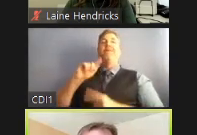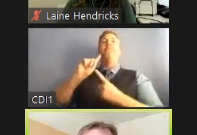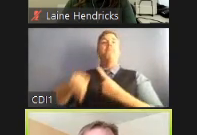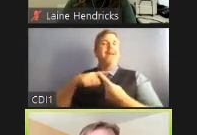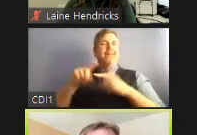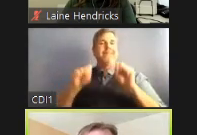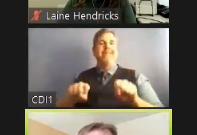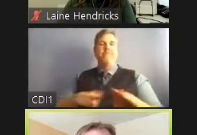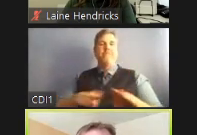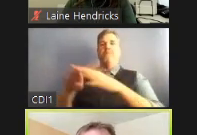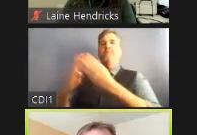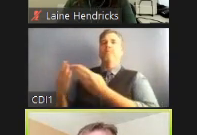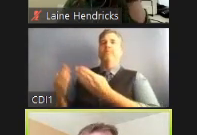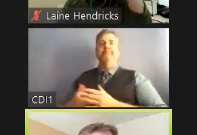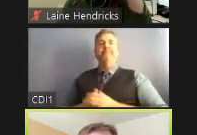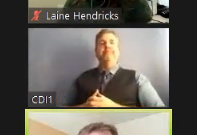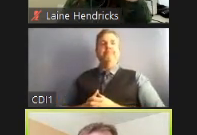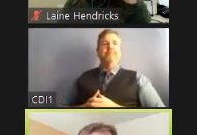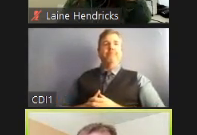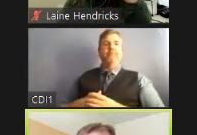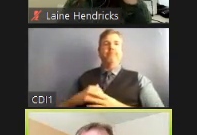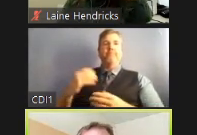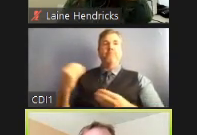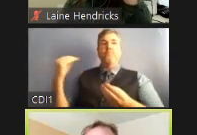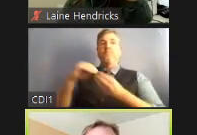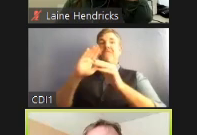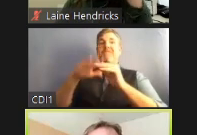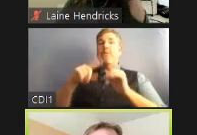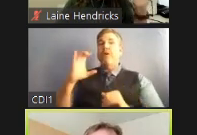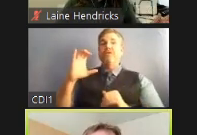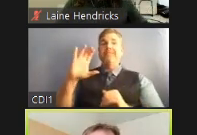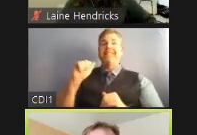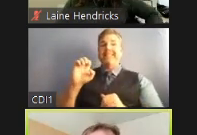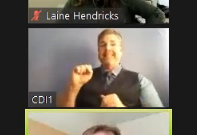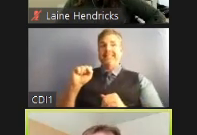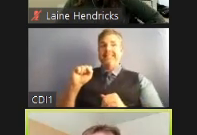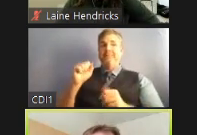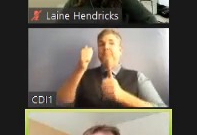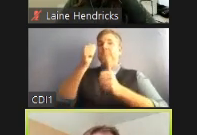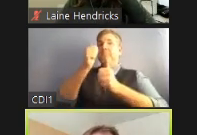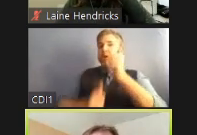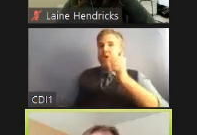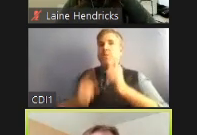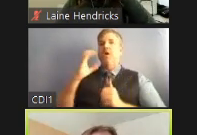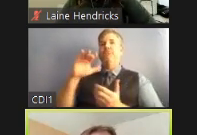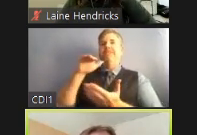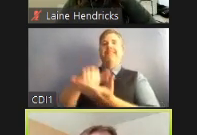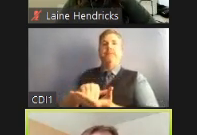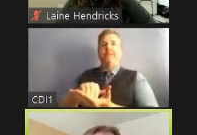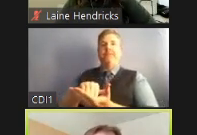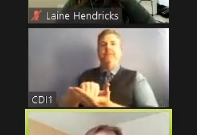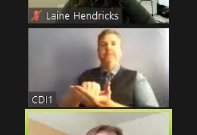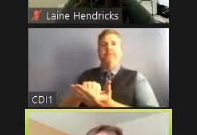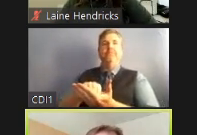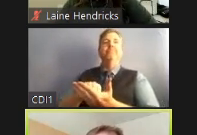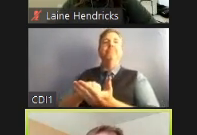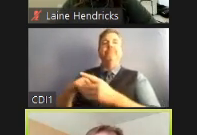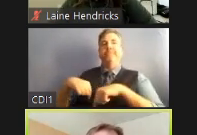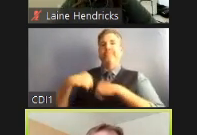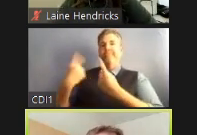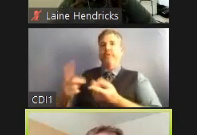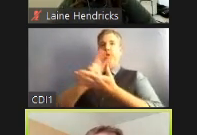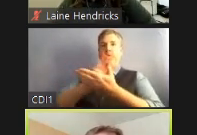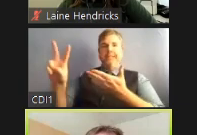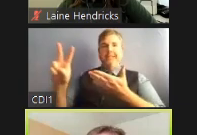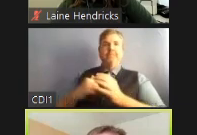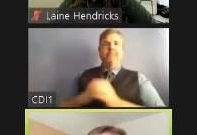than 100 cases per 100,000 residents over the past 2 weeks. And we are now, again, as I said, at about 160. So